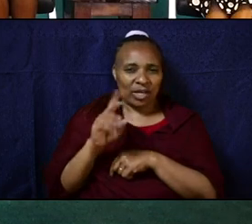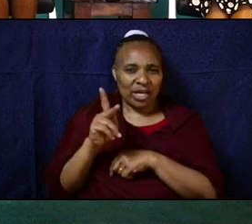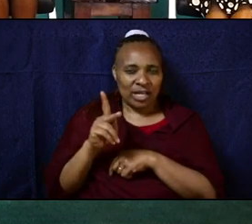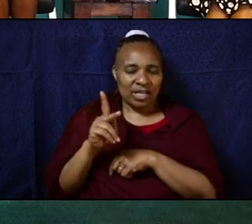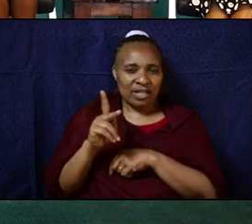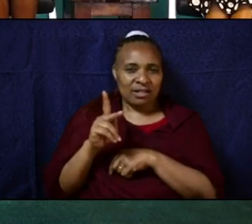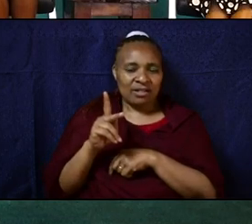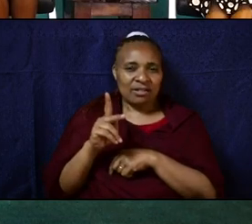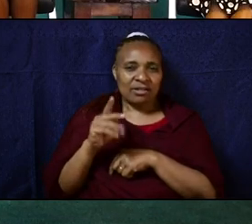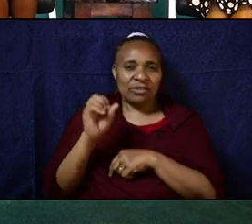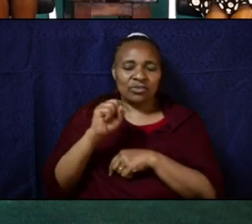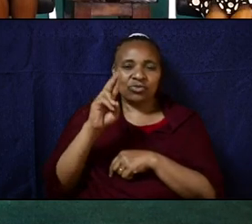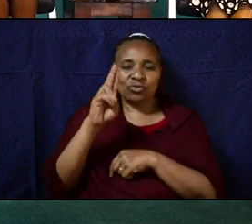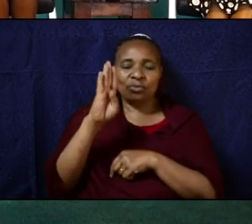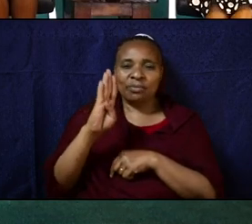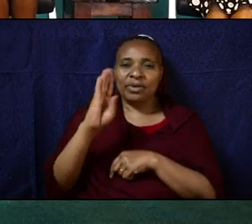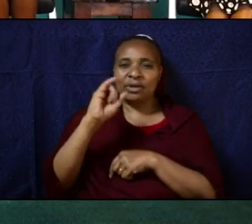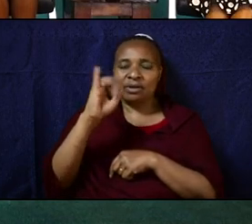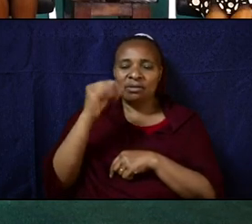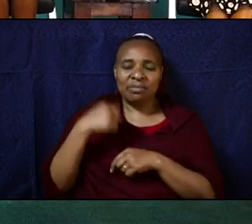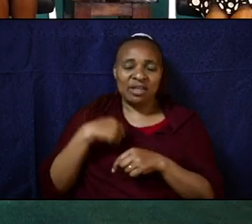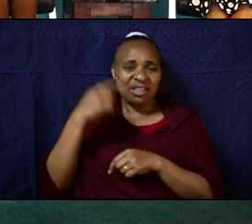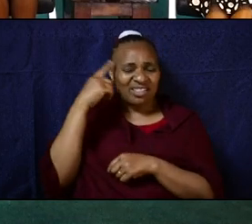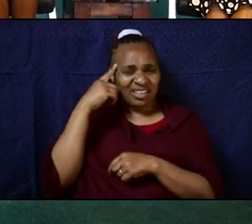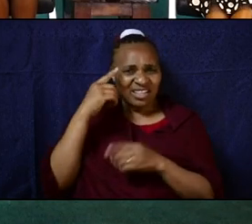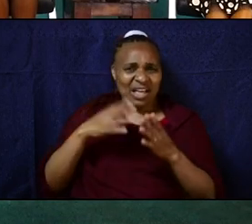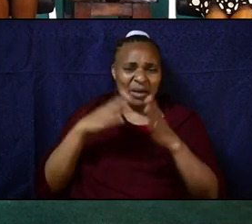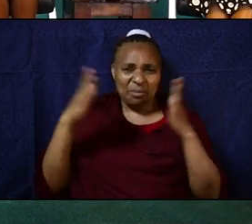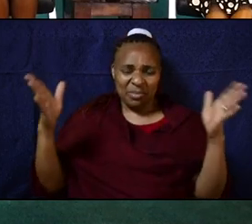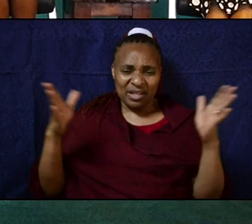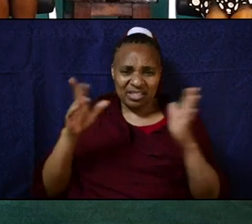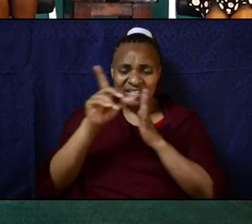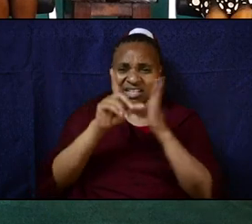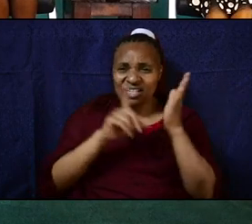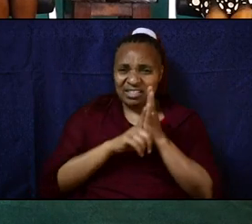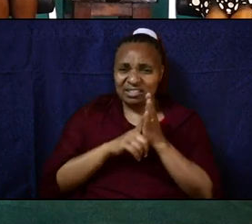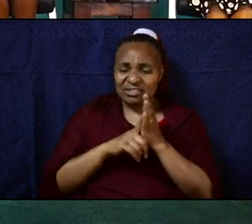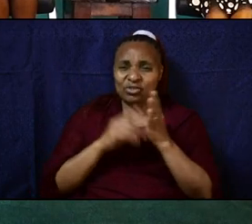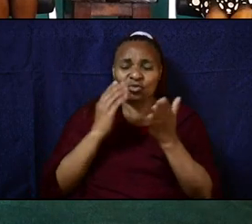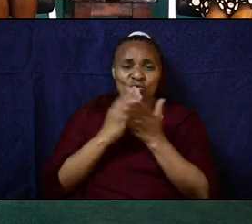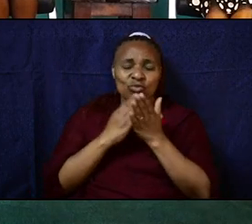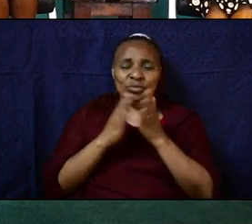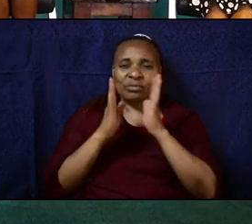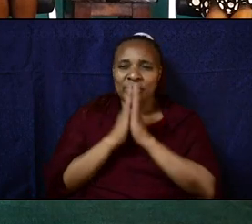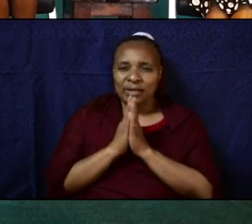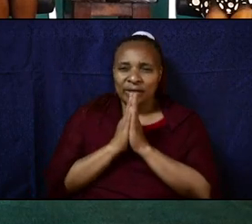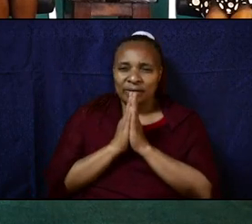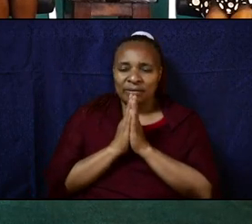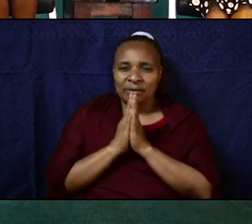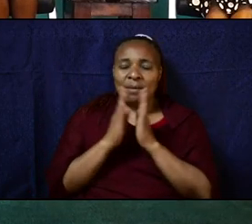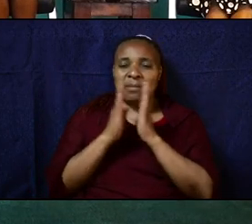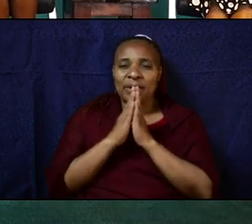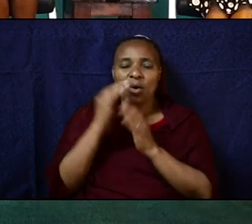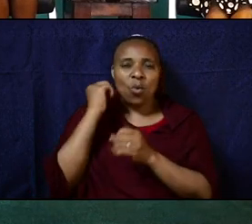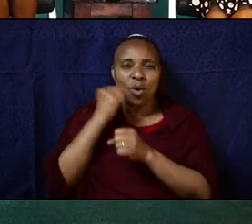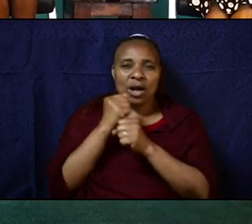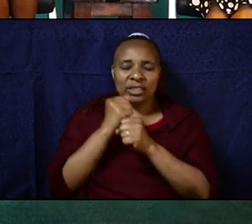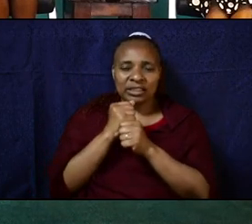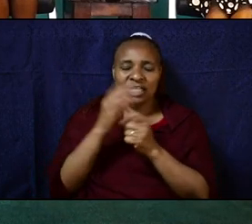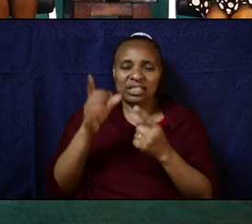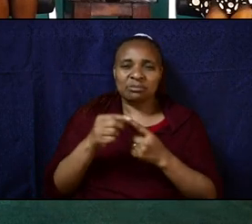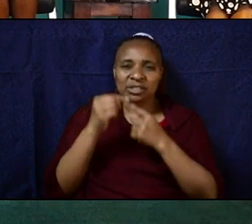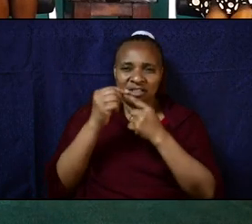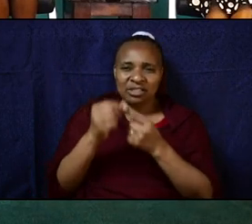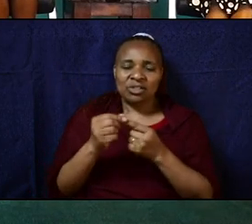Give us the insight, Subir. I think the biggest lesson is definitely prayer. Prayer works,